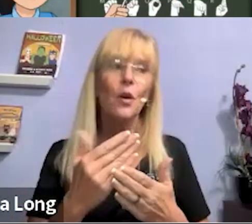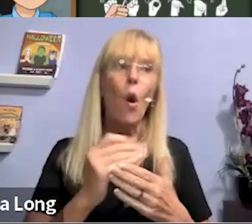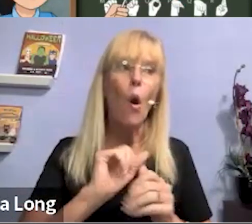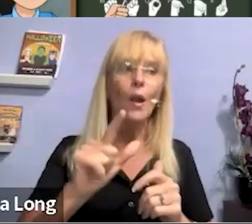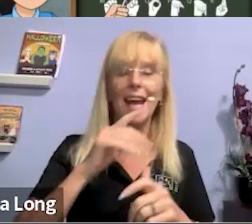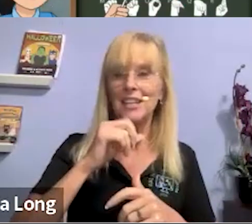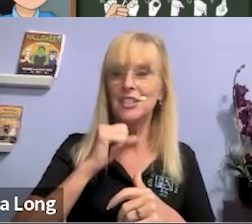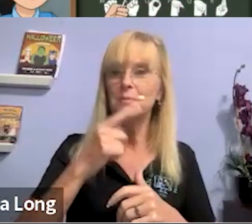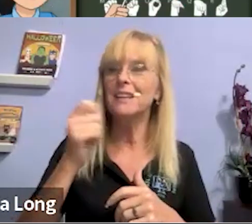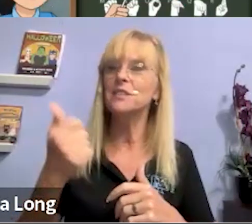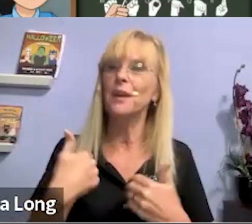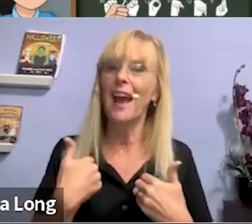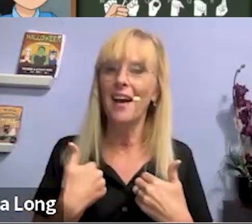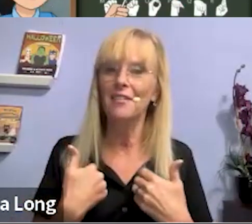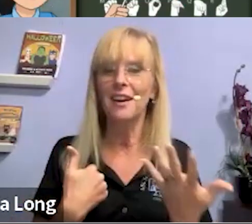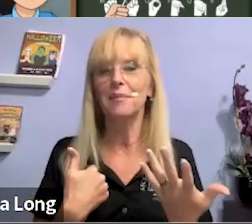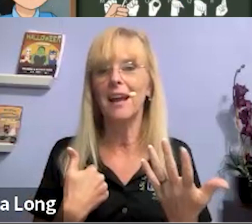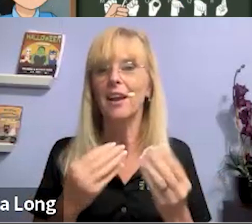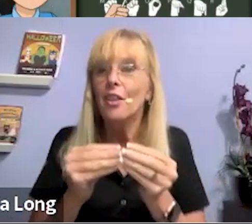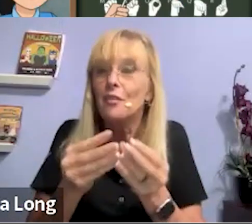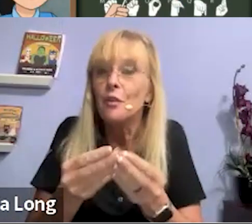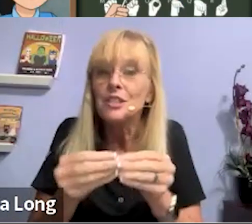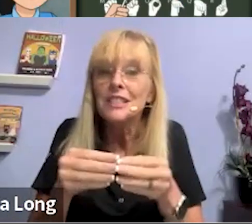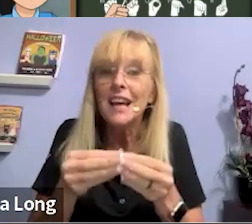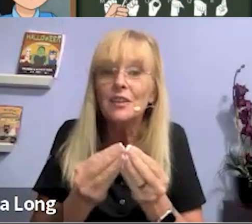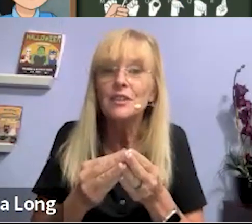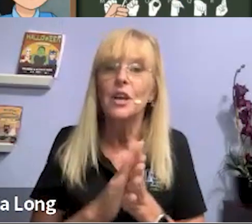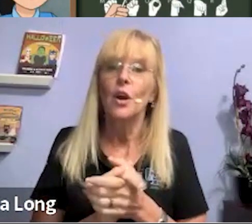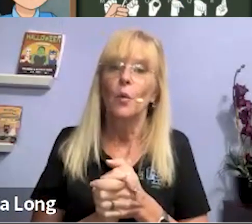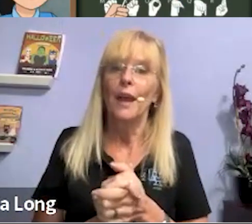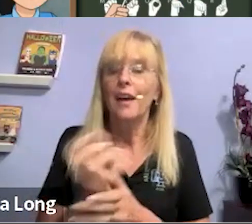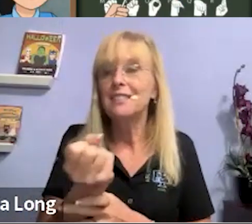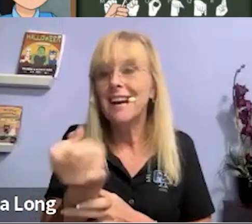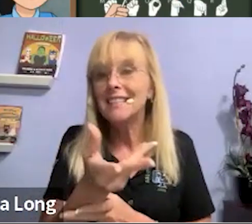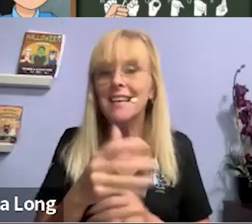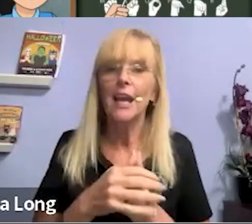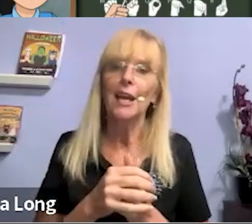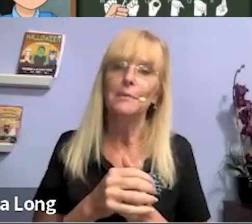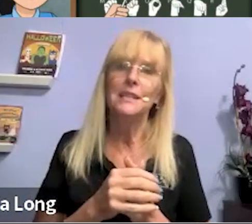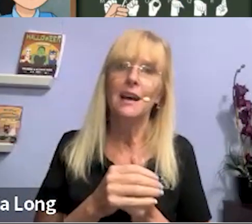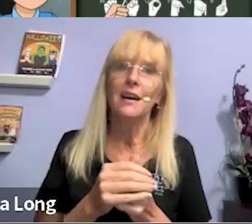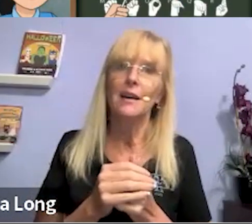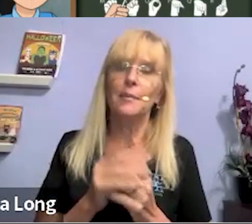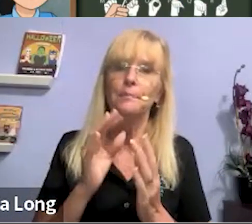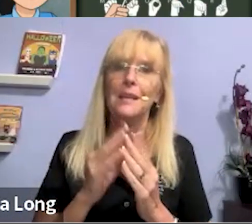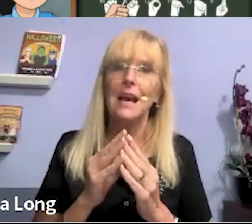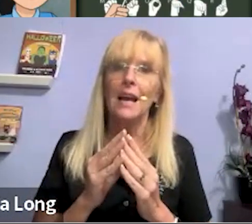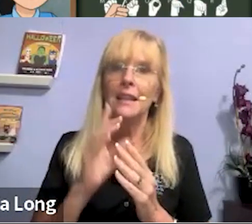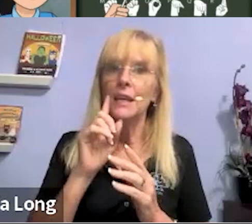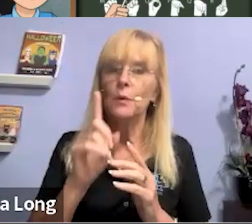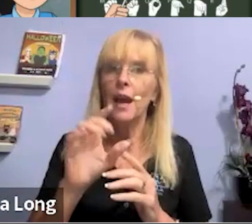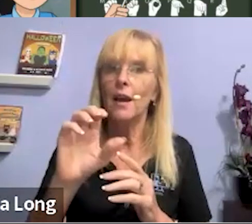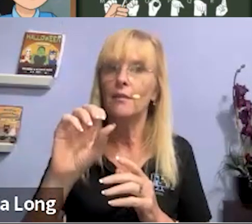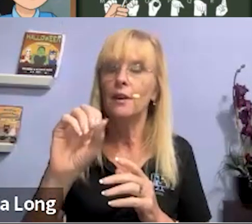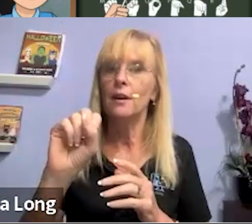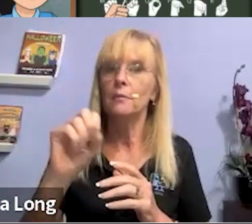good for all ages because we have like the fortune tellers, we have dice games, I